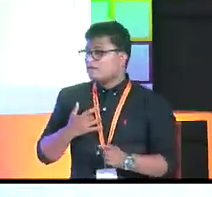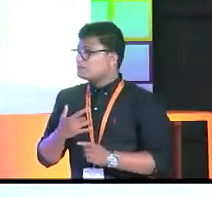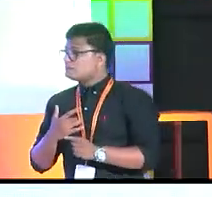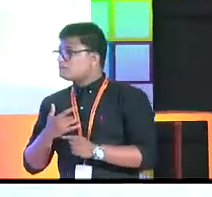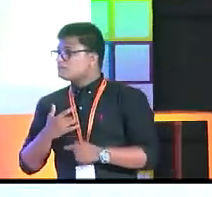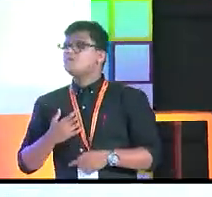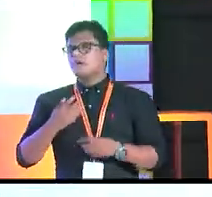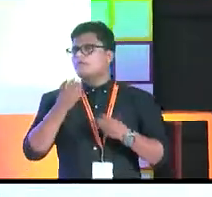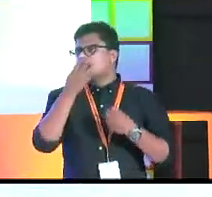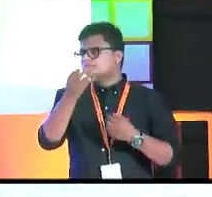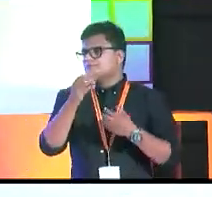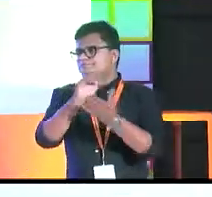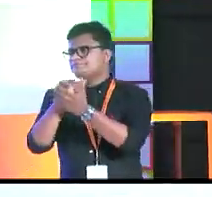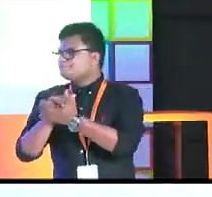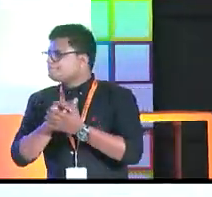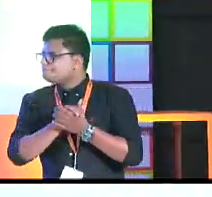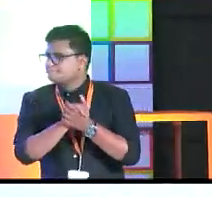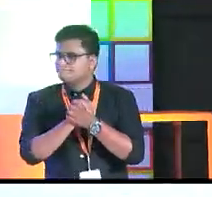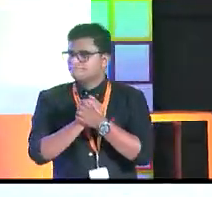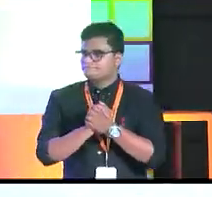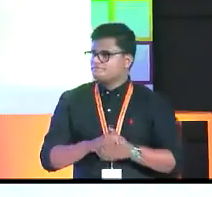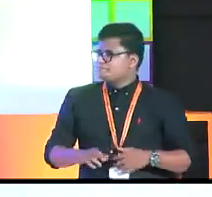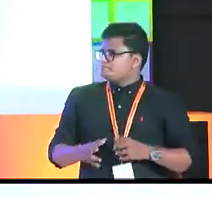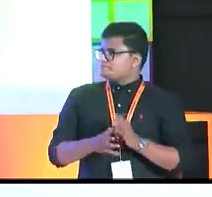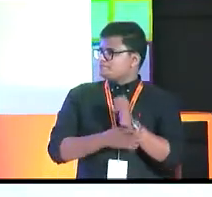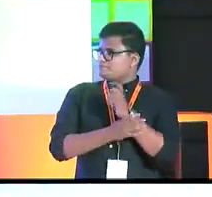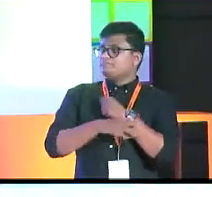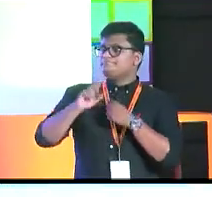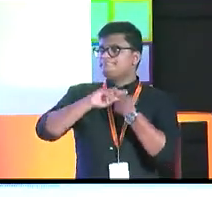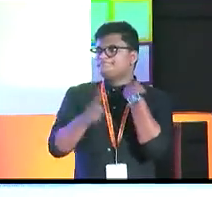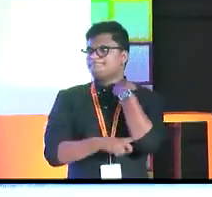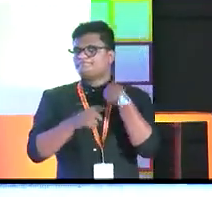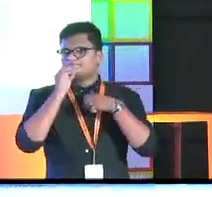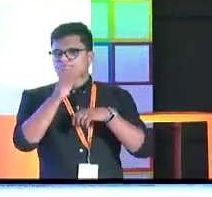asked for it, so I am going with the last few lines, which